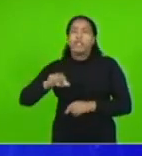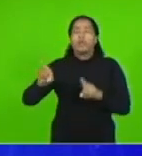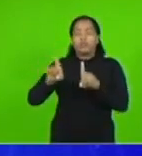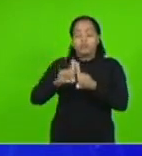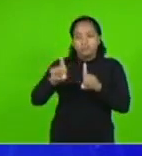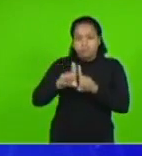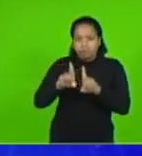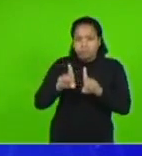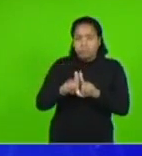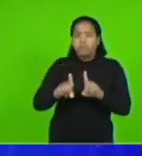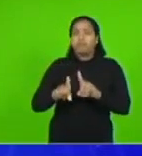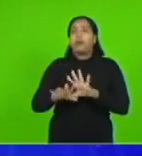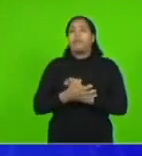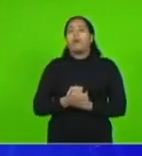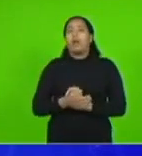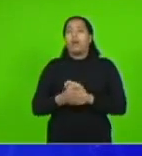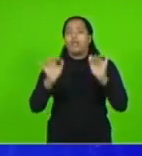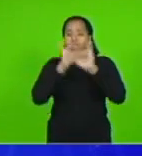that we had.